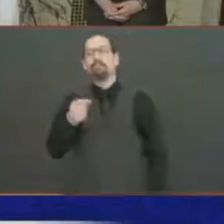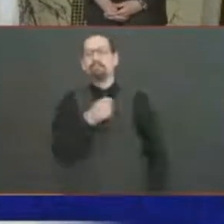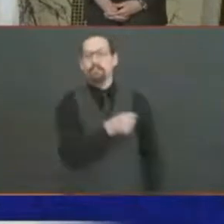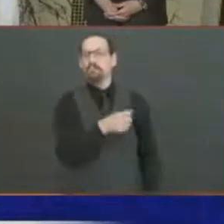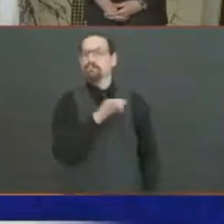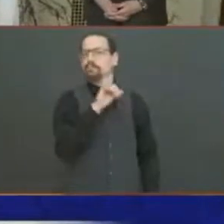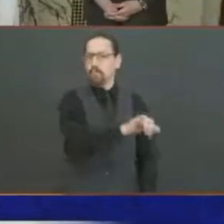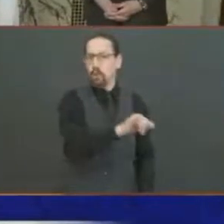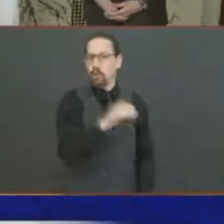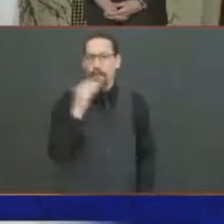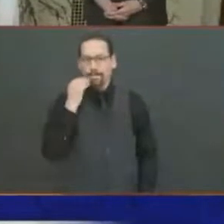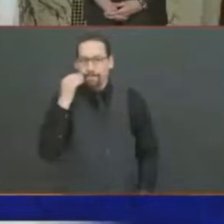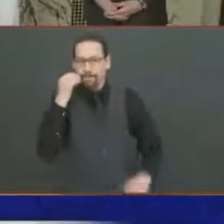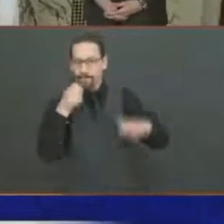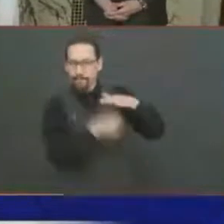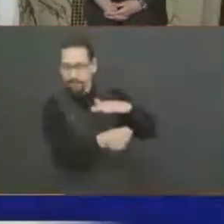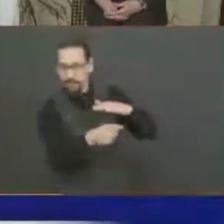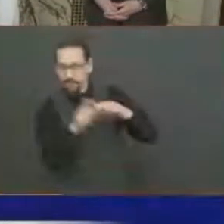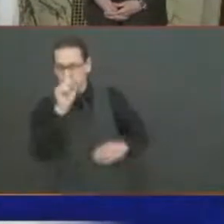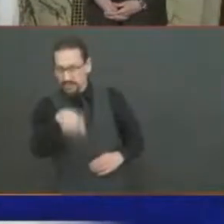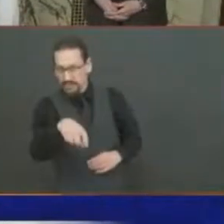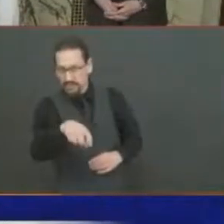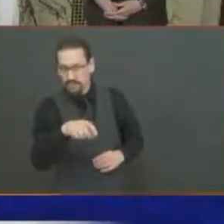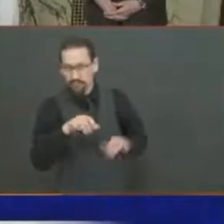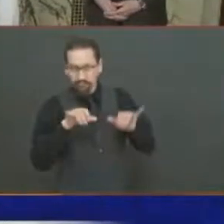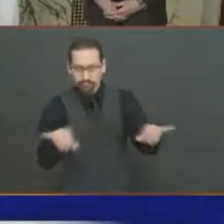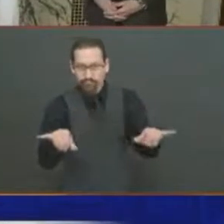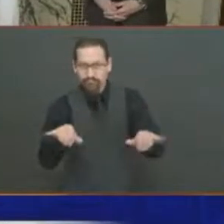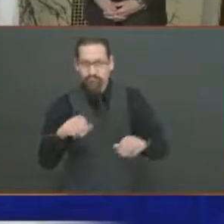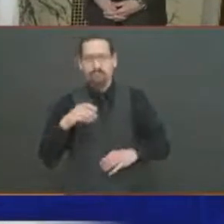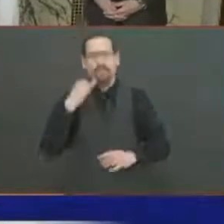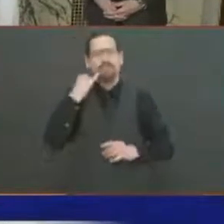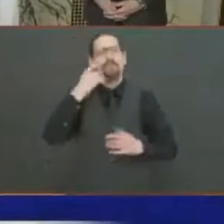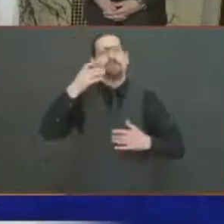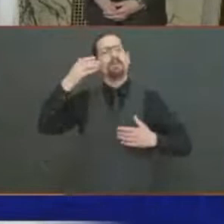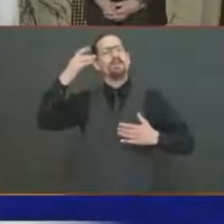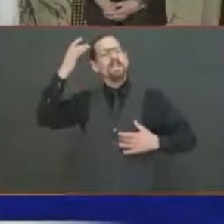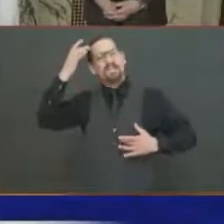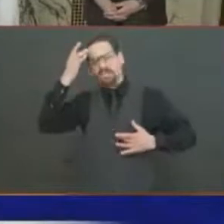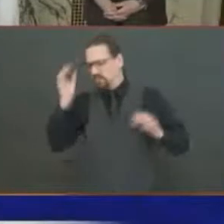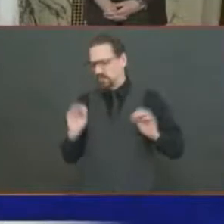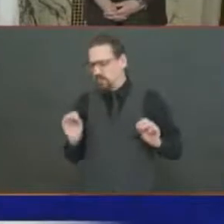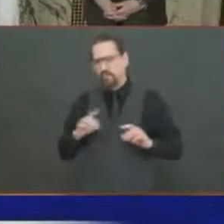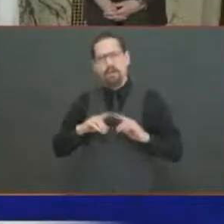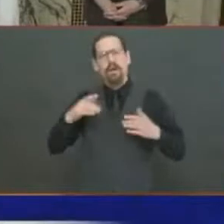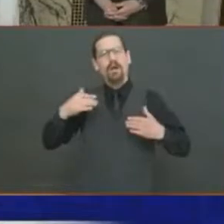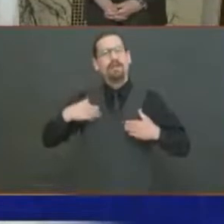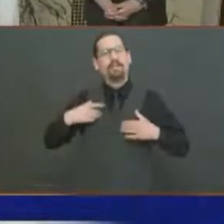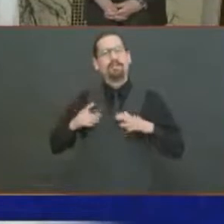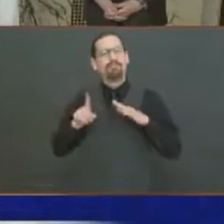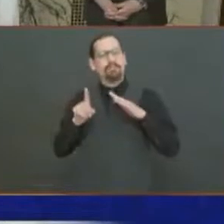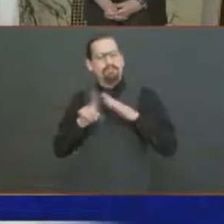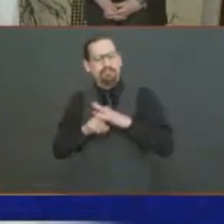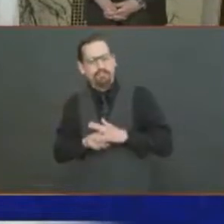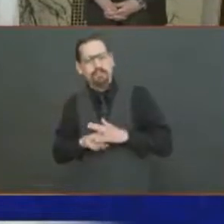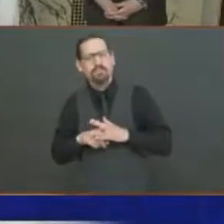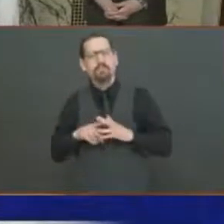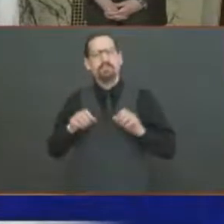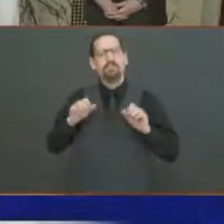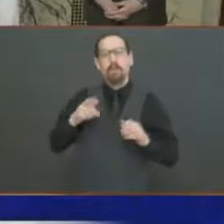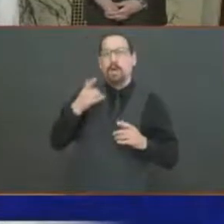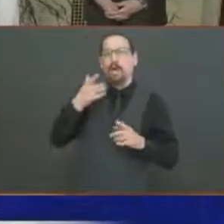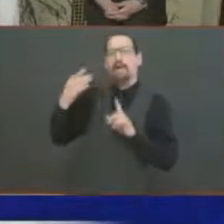you don't have the symptoms, but you've been in close contact with someone who has the symptoms, you also must quarantine for 14